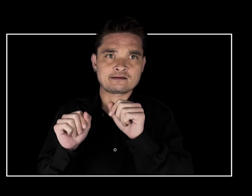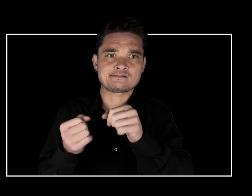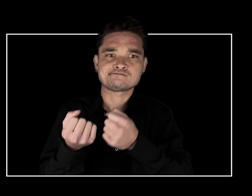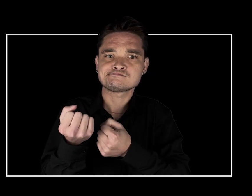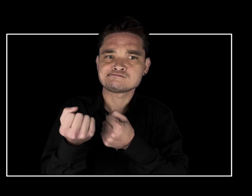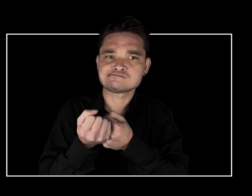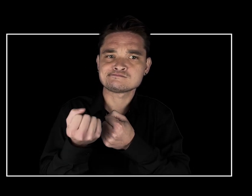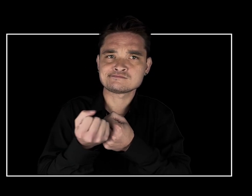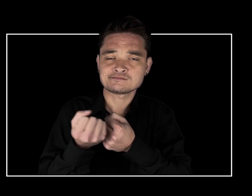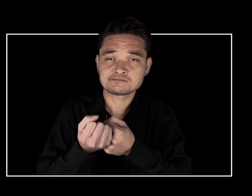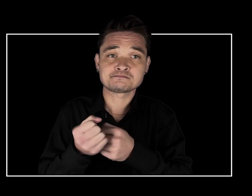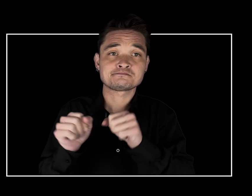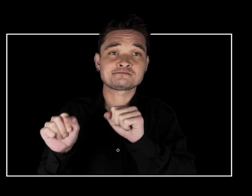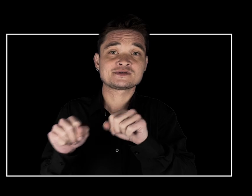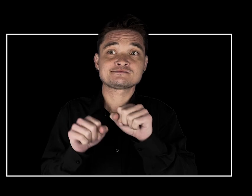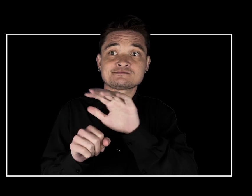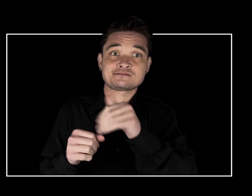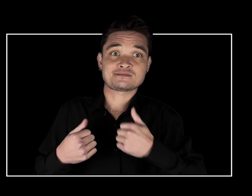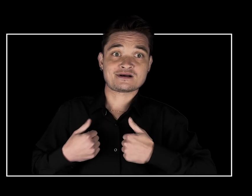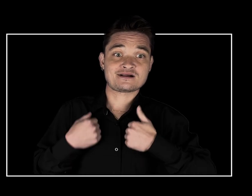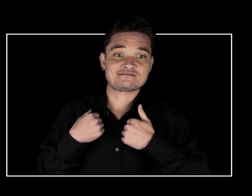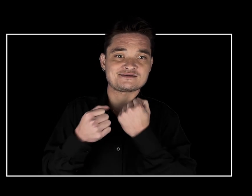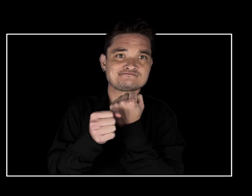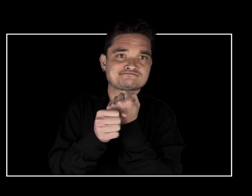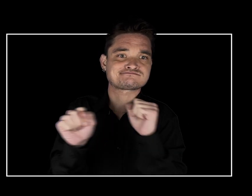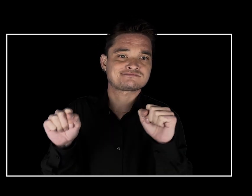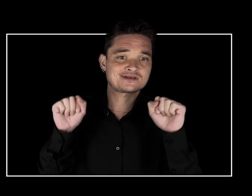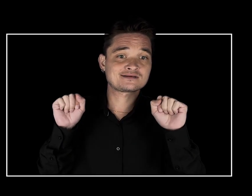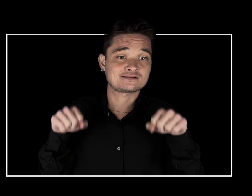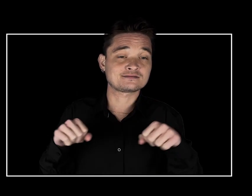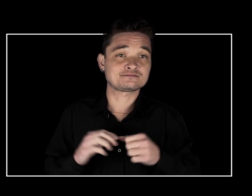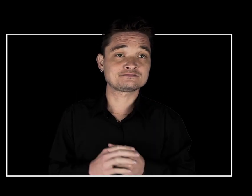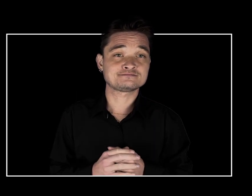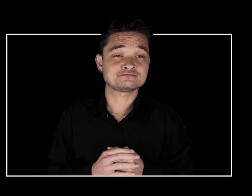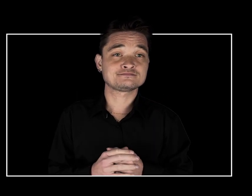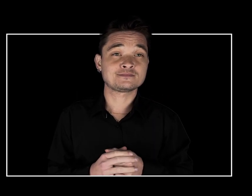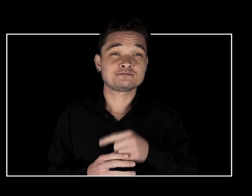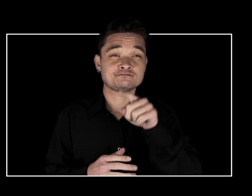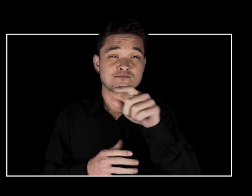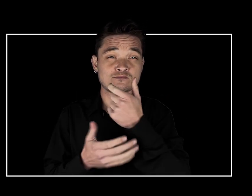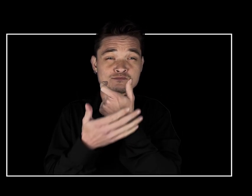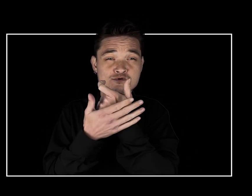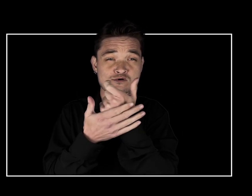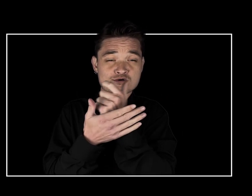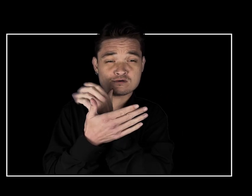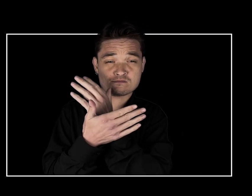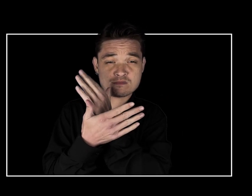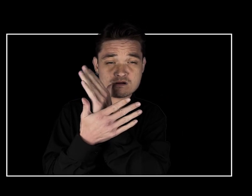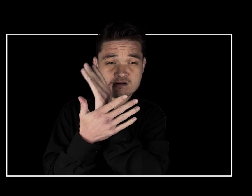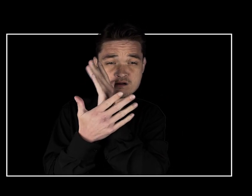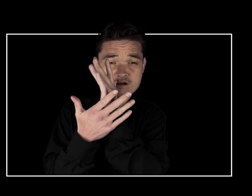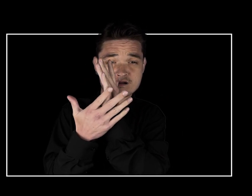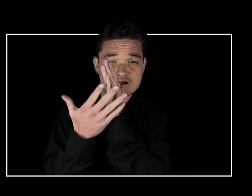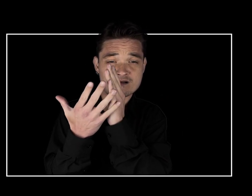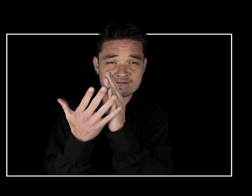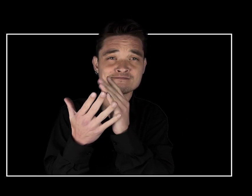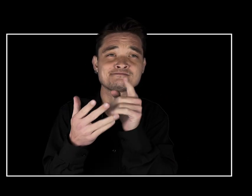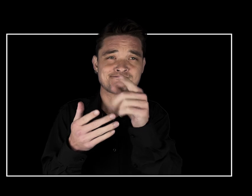and may help save a life. By the end of this video, you should be able to identify